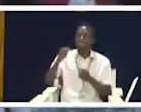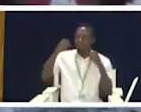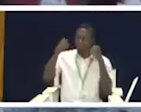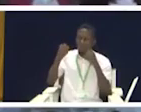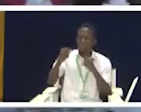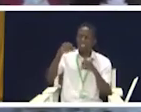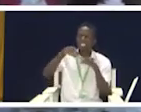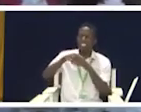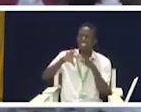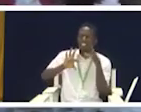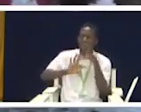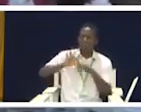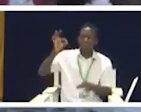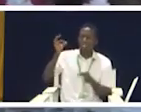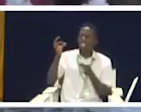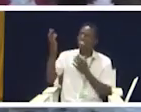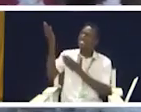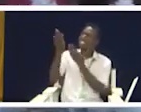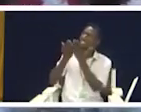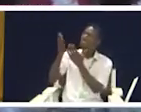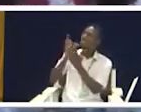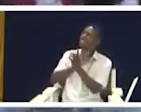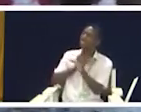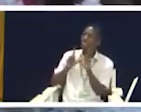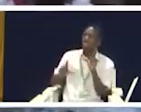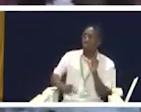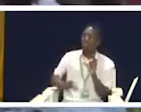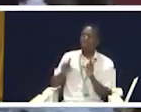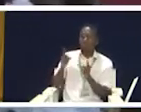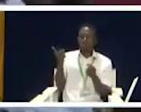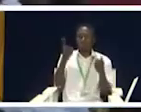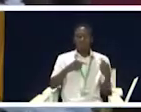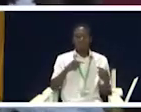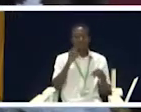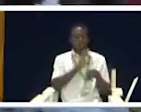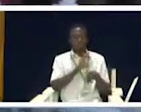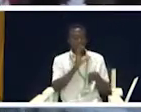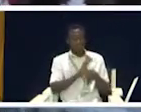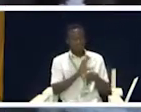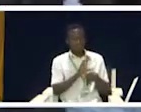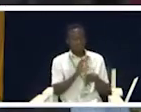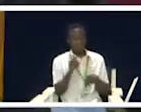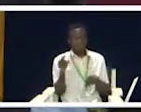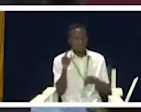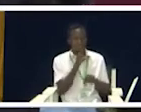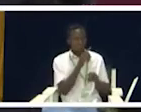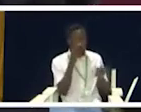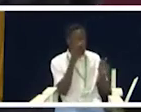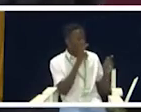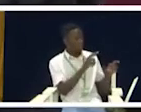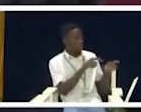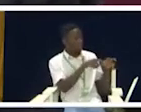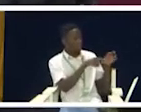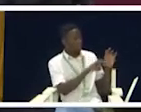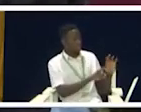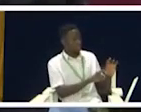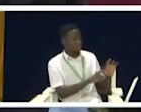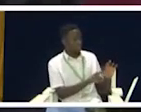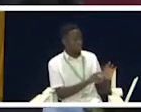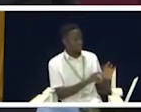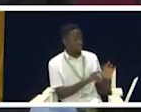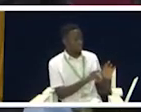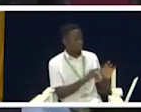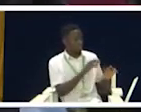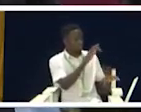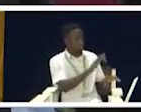the Lord. So some of you, you come to church. When you come to church, you look at the chair and you touch